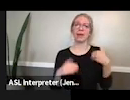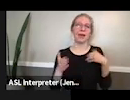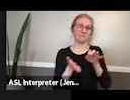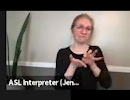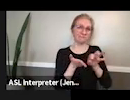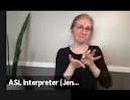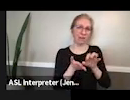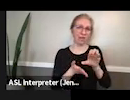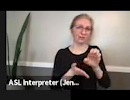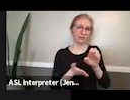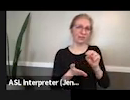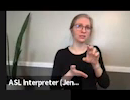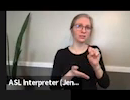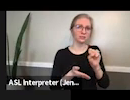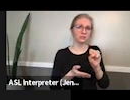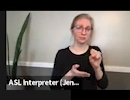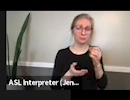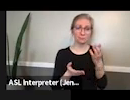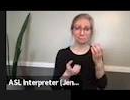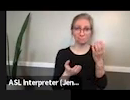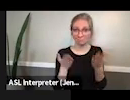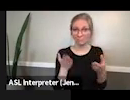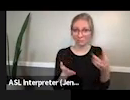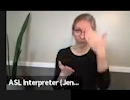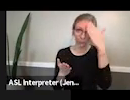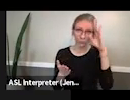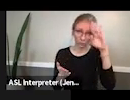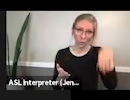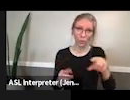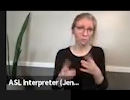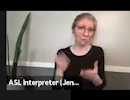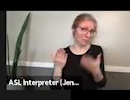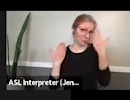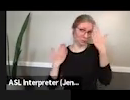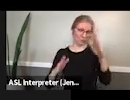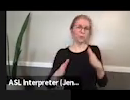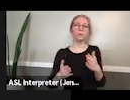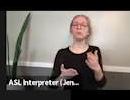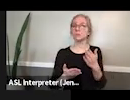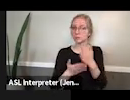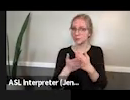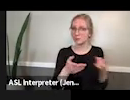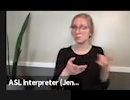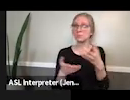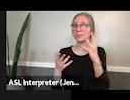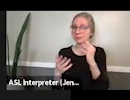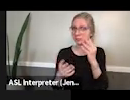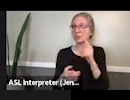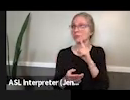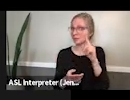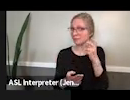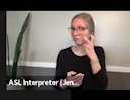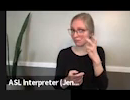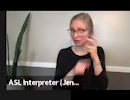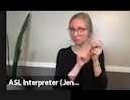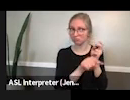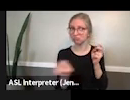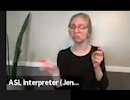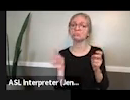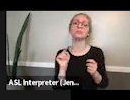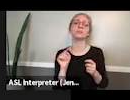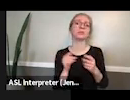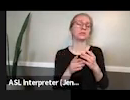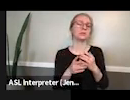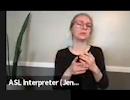because as I look, a lot of you have experience with kids with deafblindness. All of you I see so far have